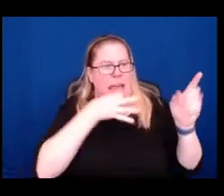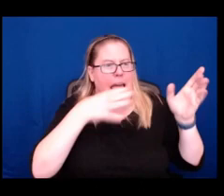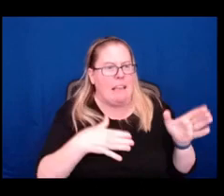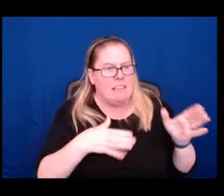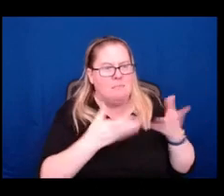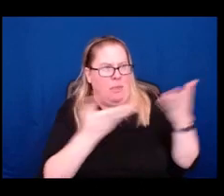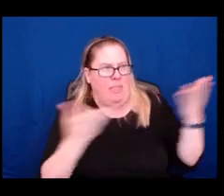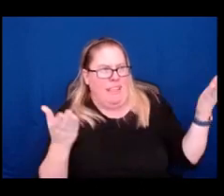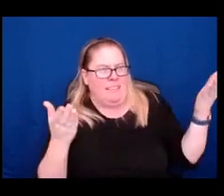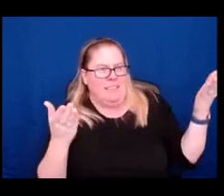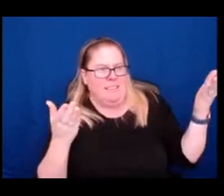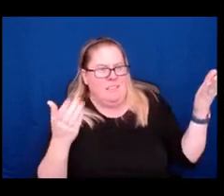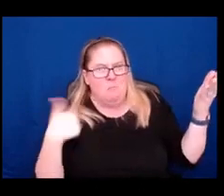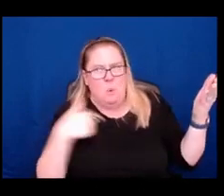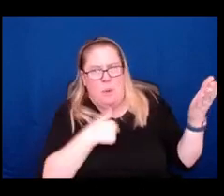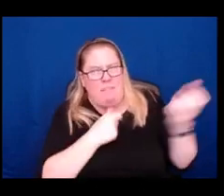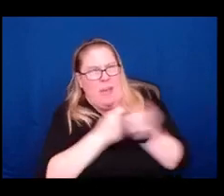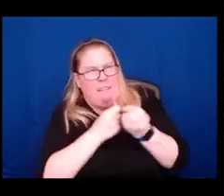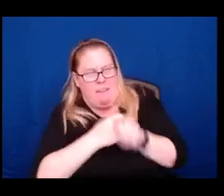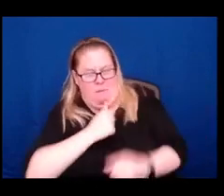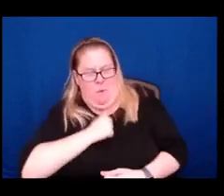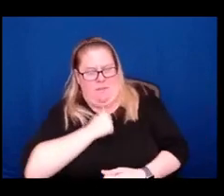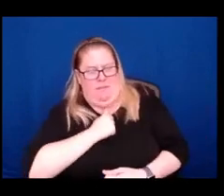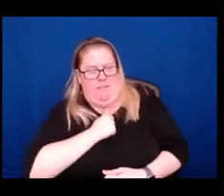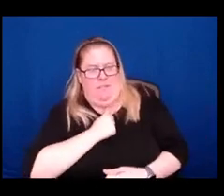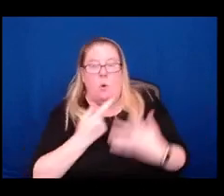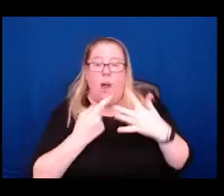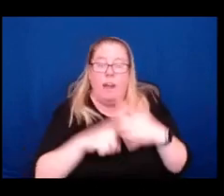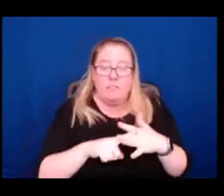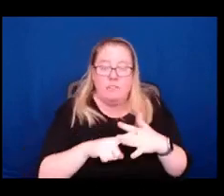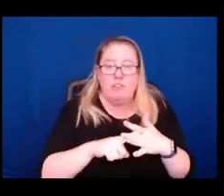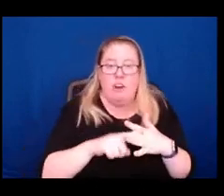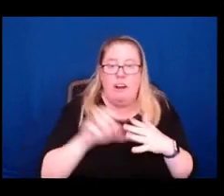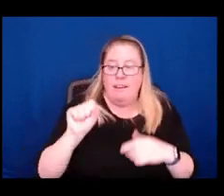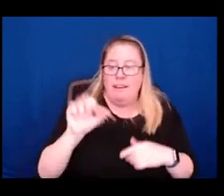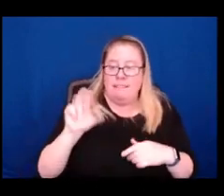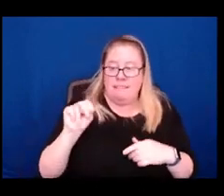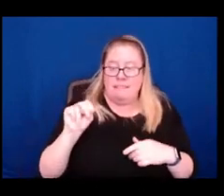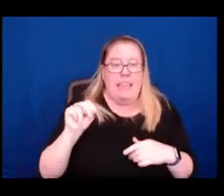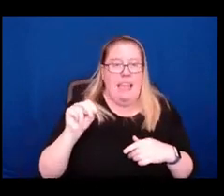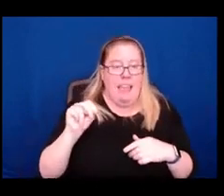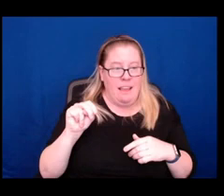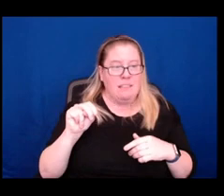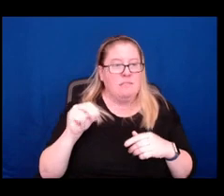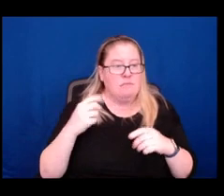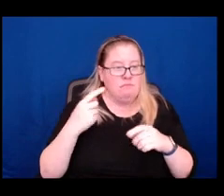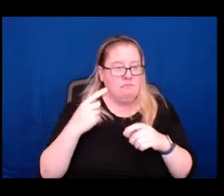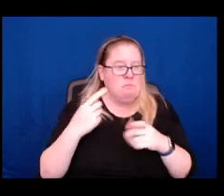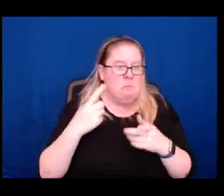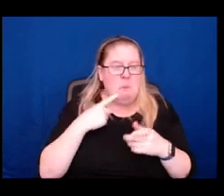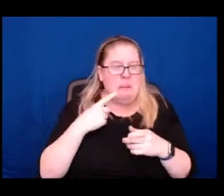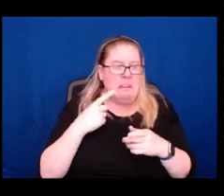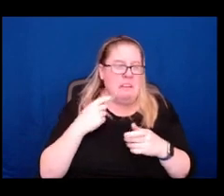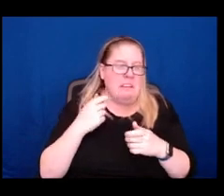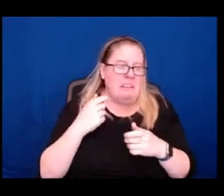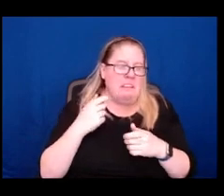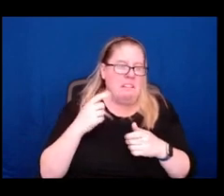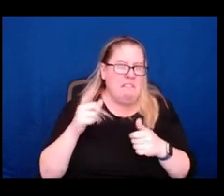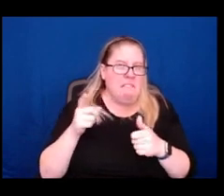the experts with these sort of things. And so I began getting scanned regularly once I was diagnosed about